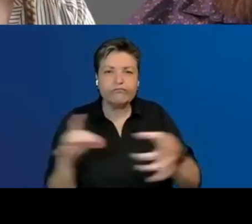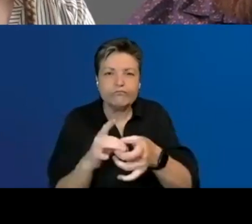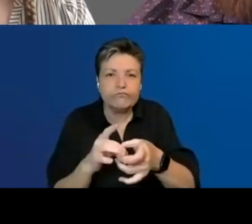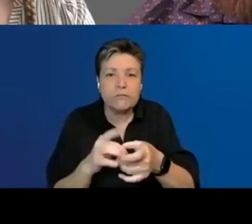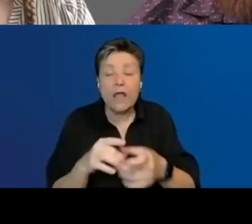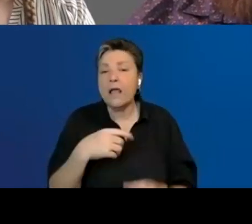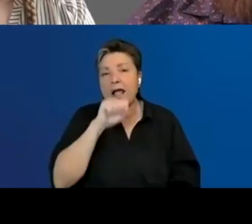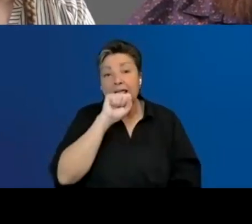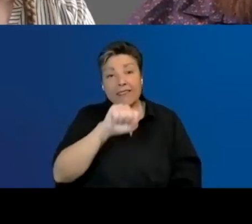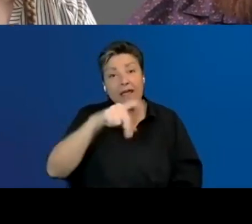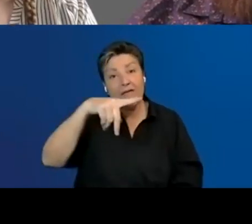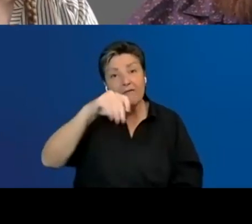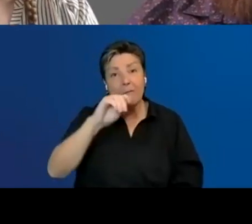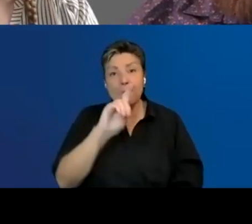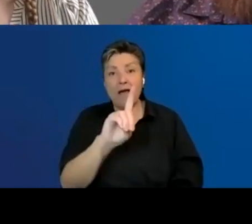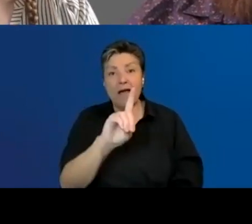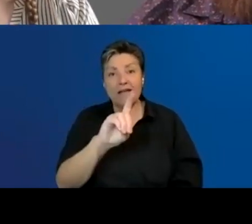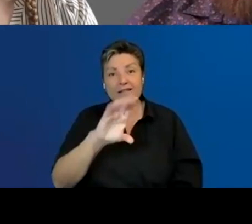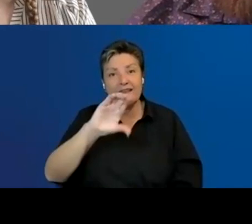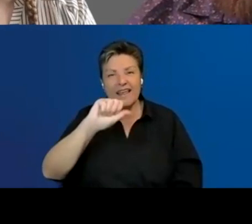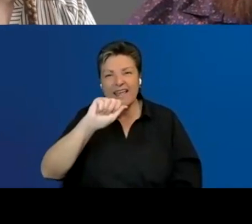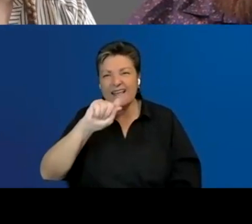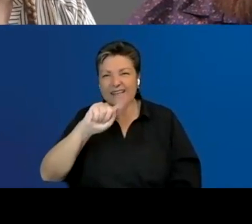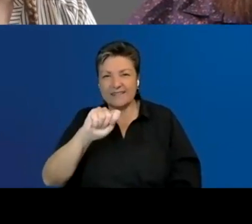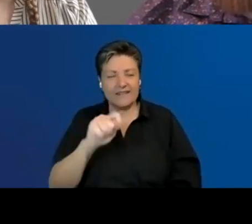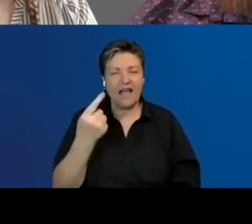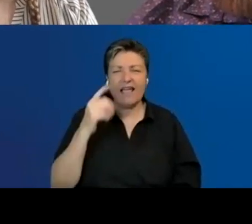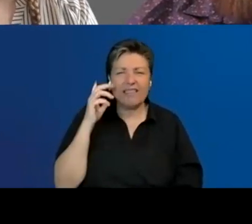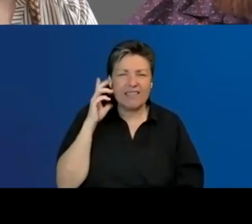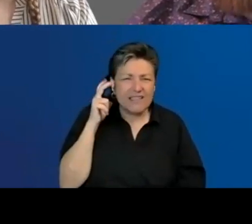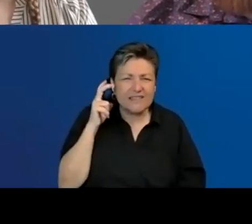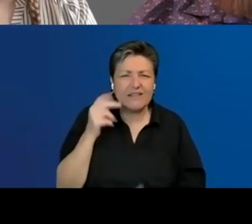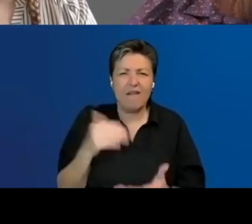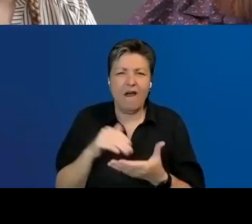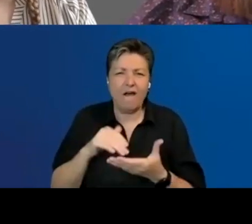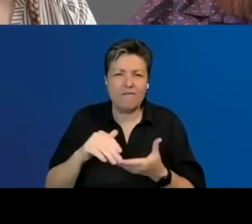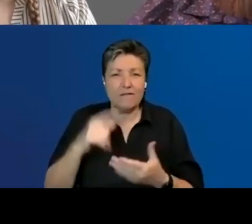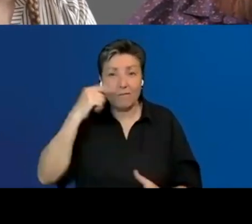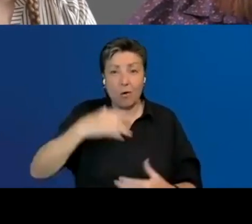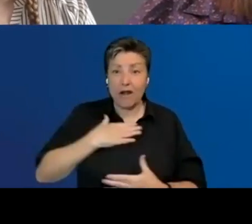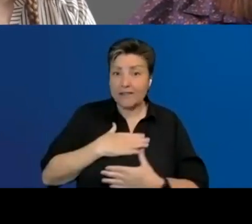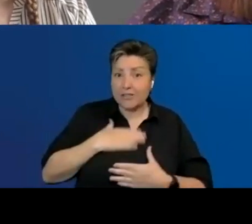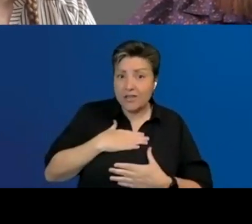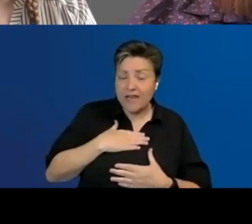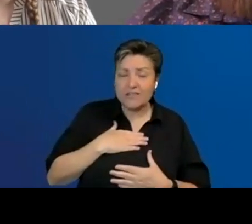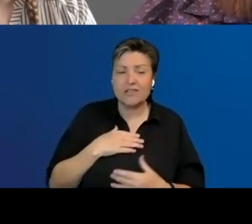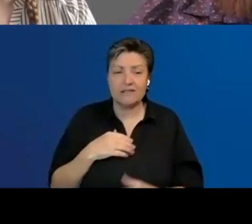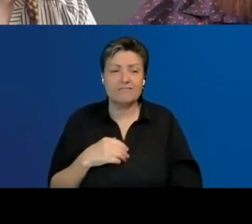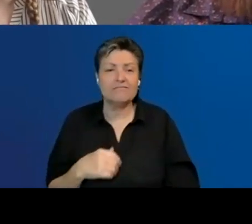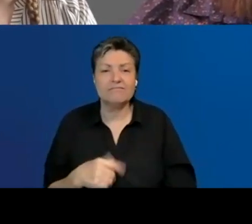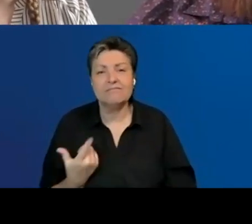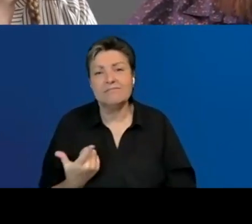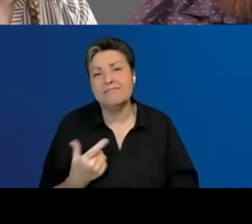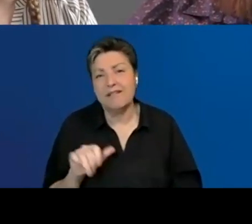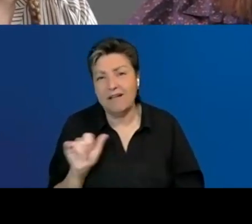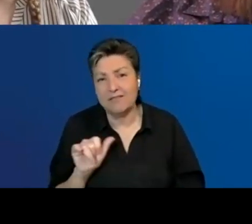listen to them a lot on my free time, both educational and entertainment. So that's what drew me into podcasting.